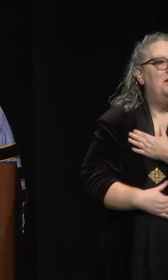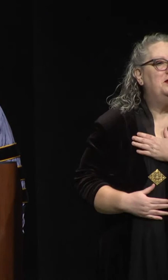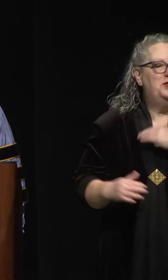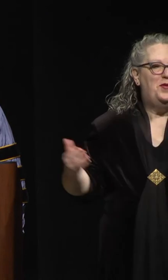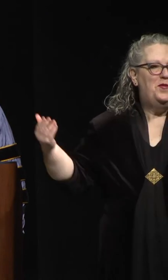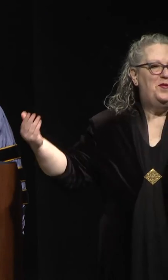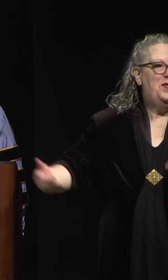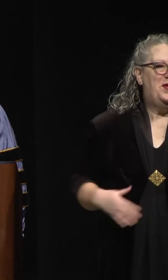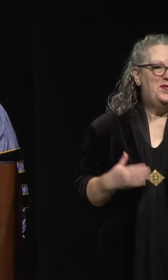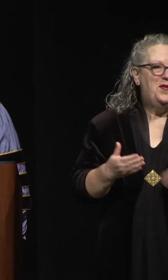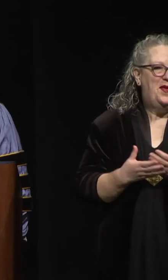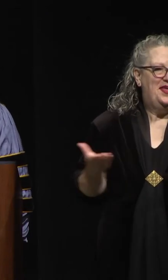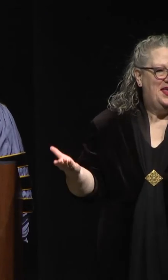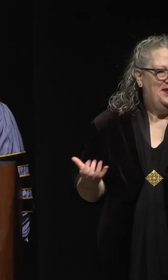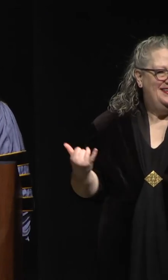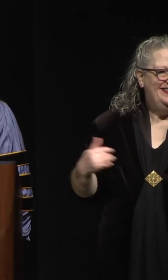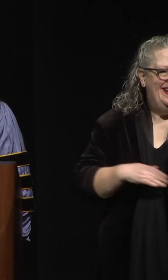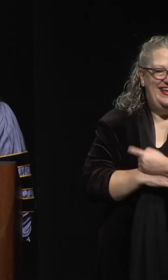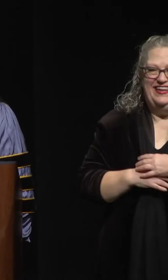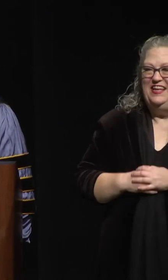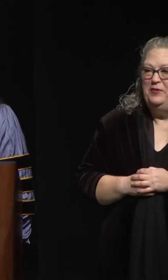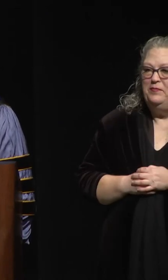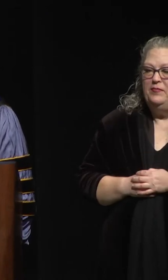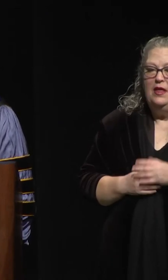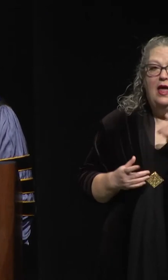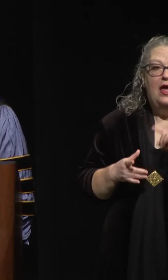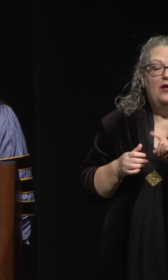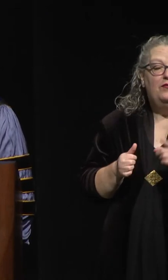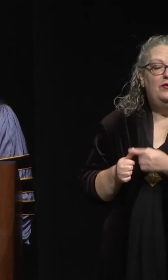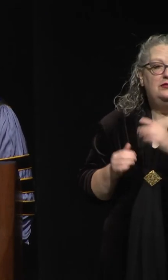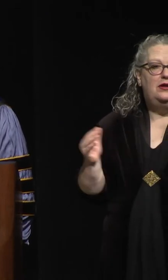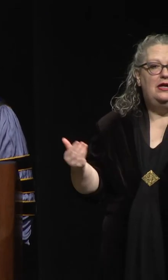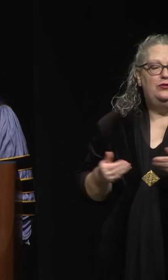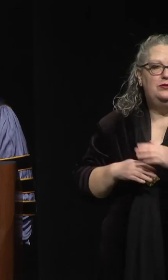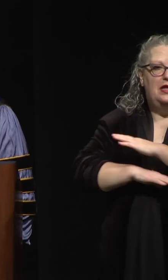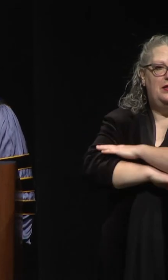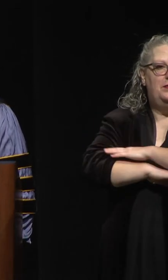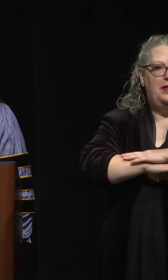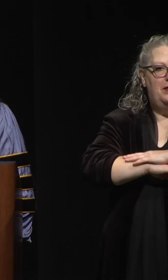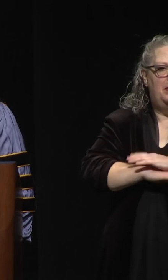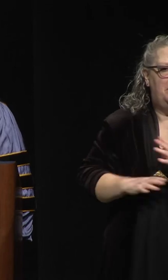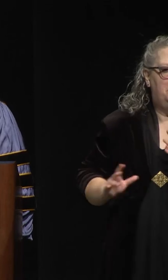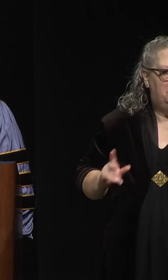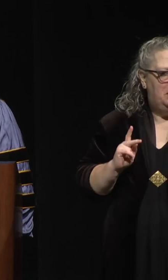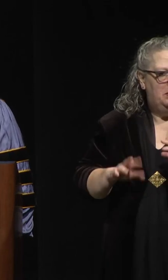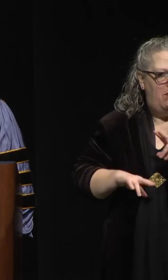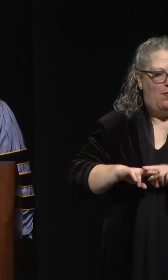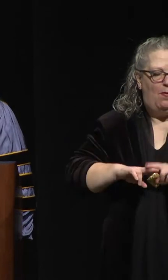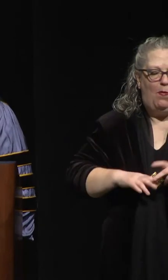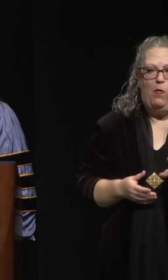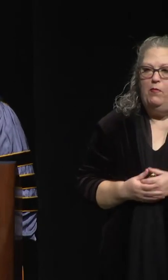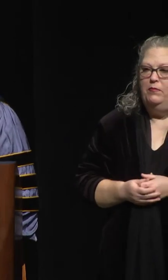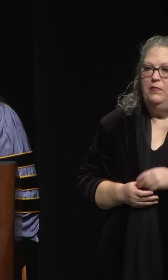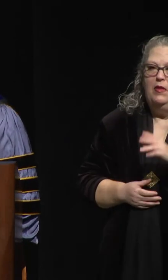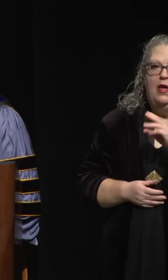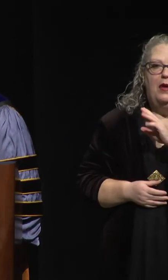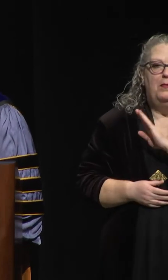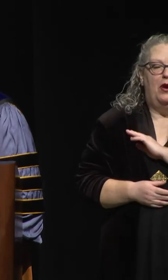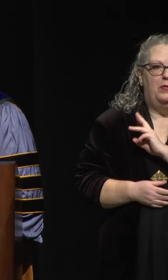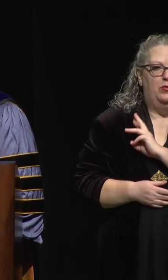to welcome you here today. I will begin by introducing our platform officials. Barbara